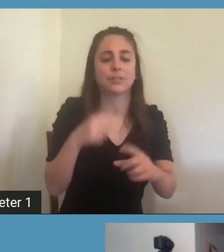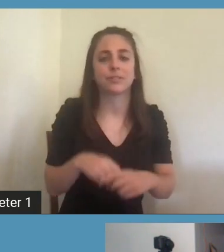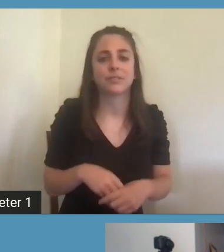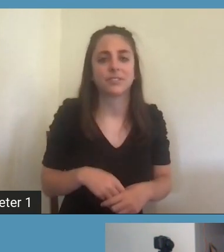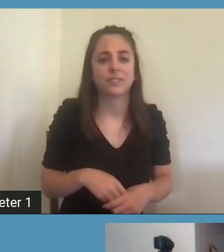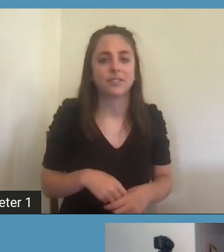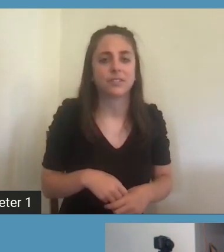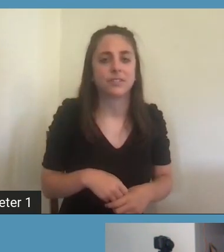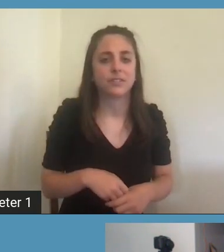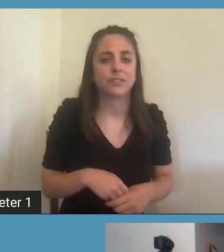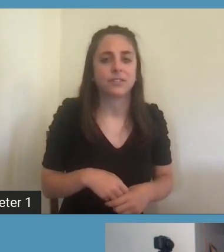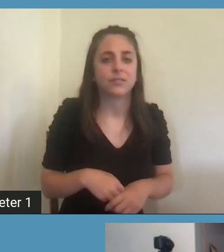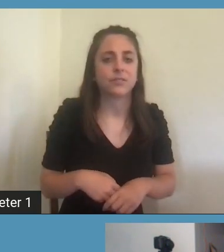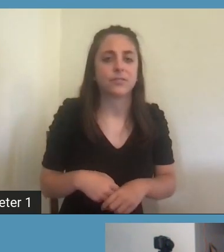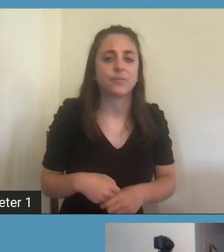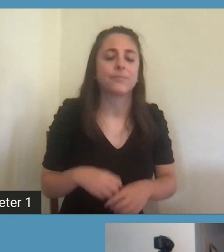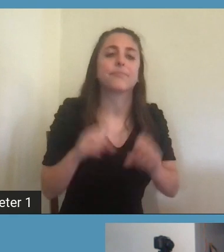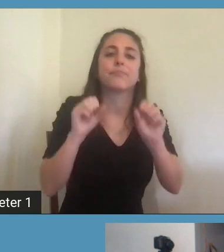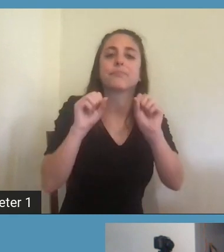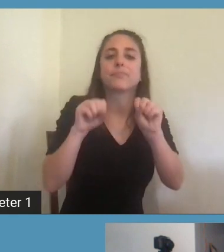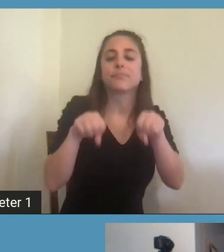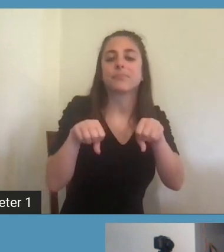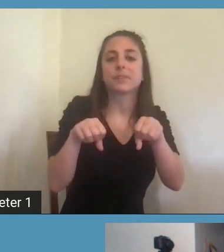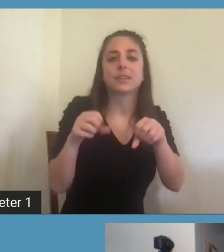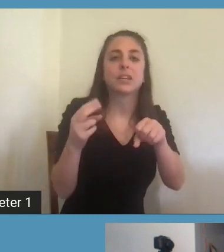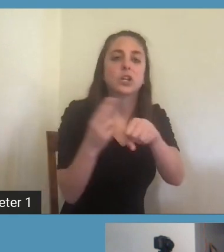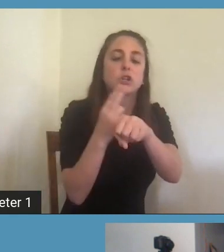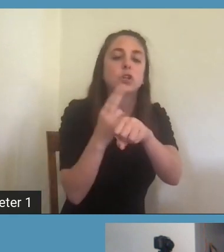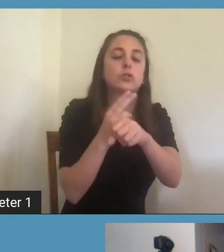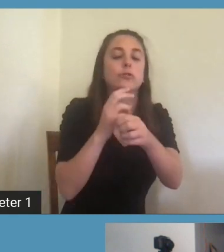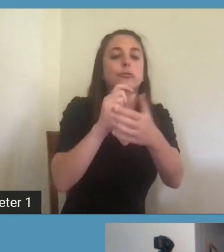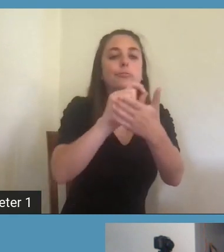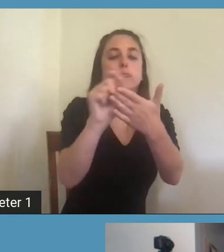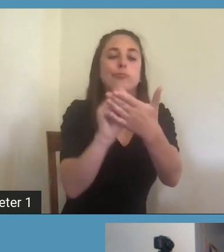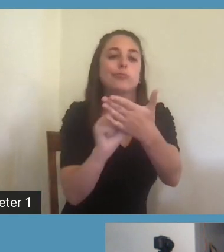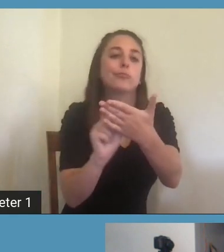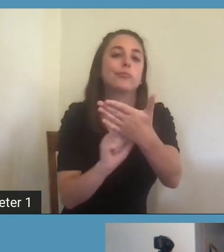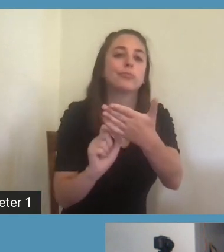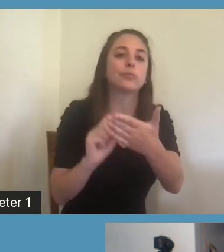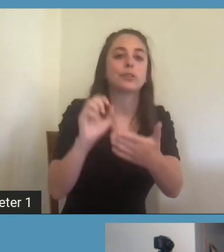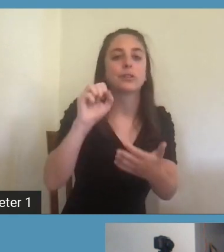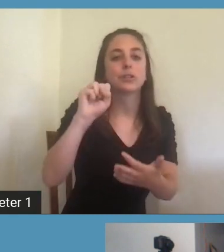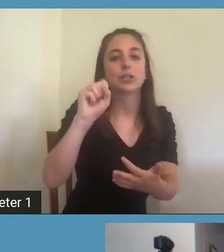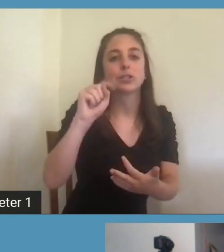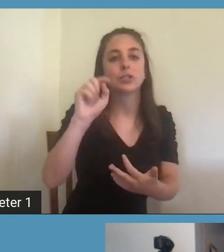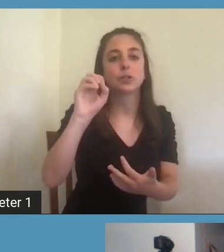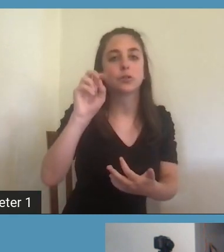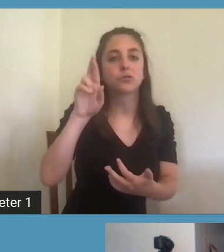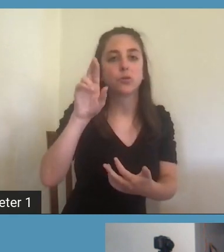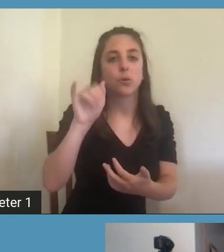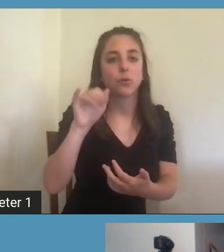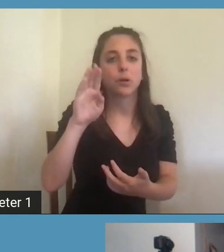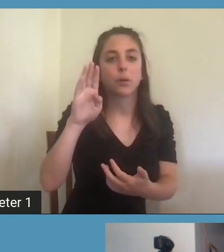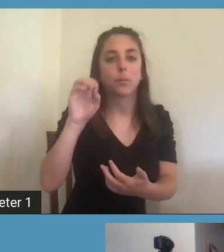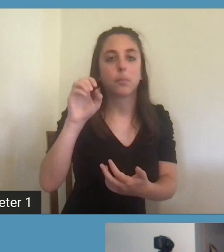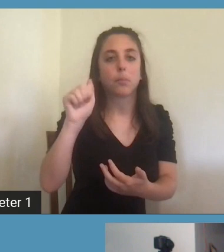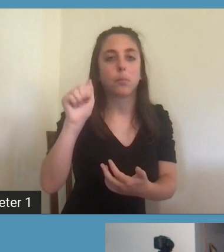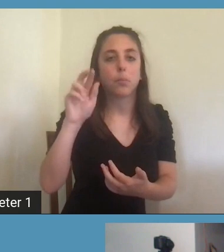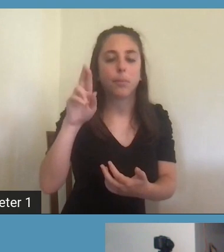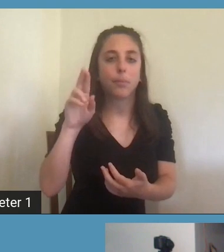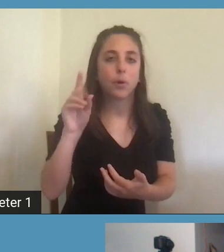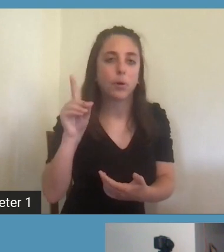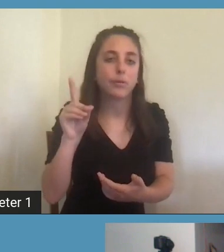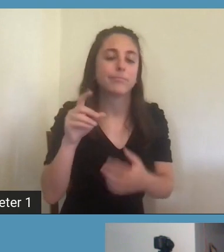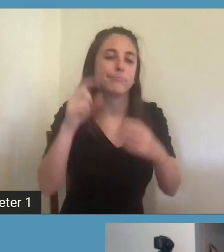you can use those to draw it, to sketch it, to show people what we're talking about. What is this really